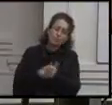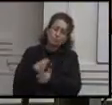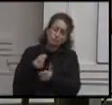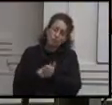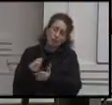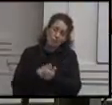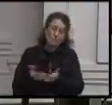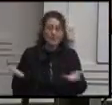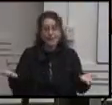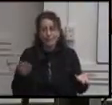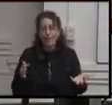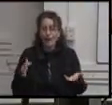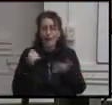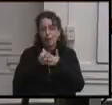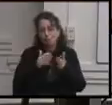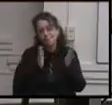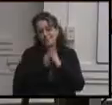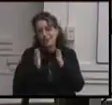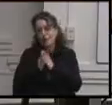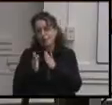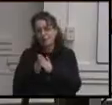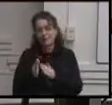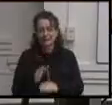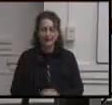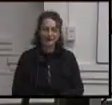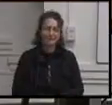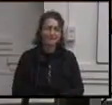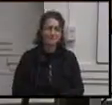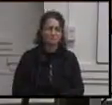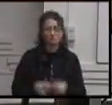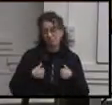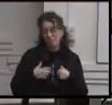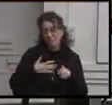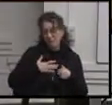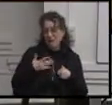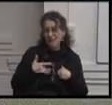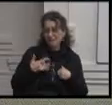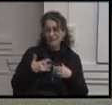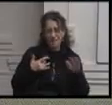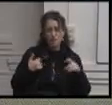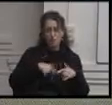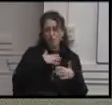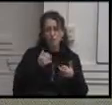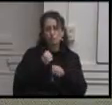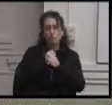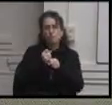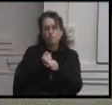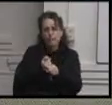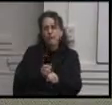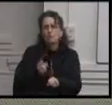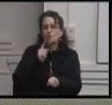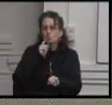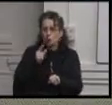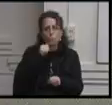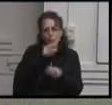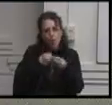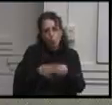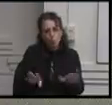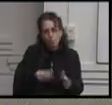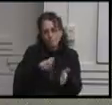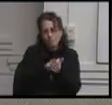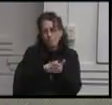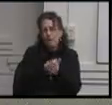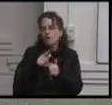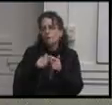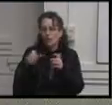It's not really directly a loss. Well, I think we'd like to just make sure that that issue is followed through, because we've